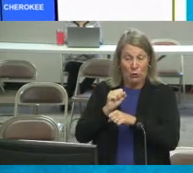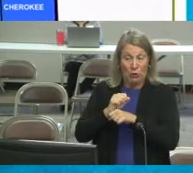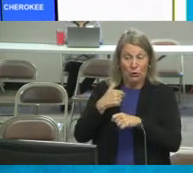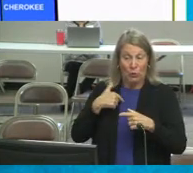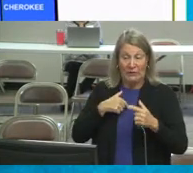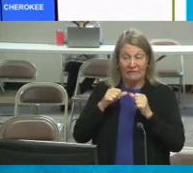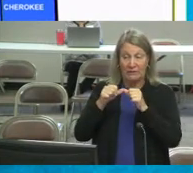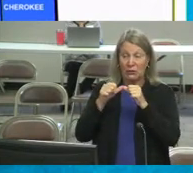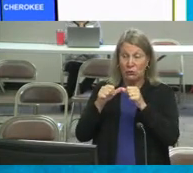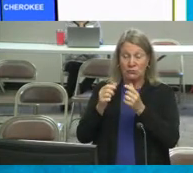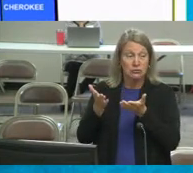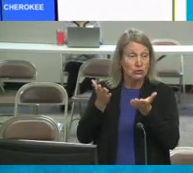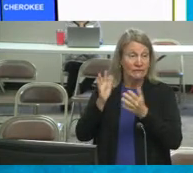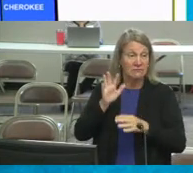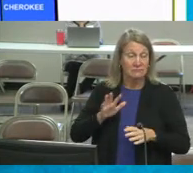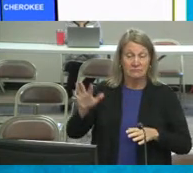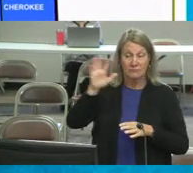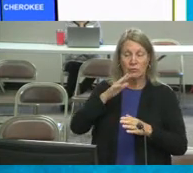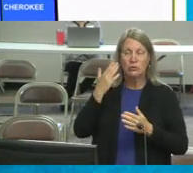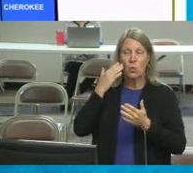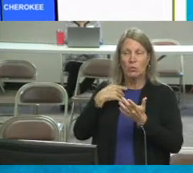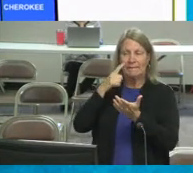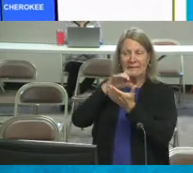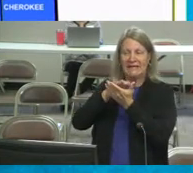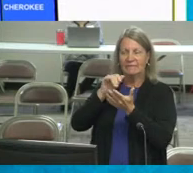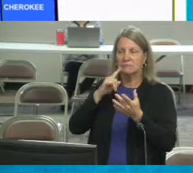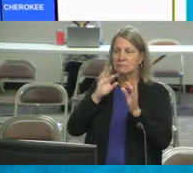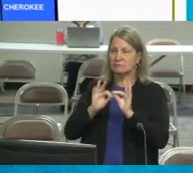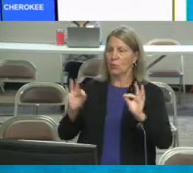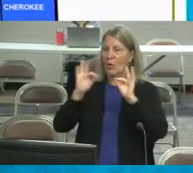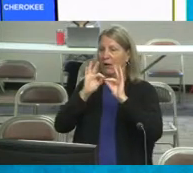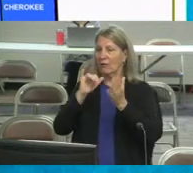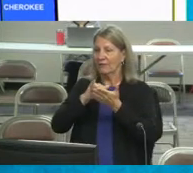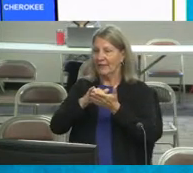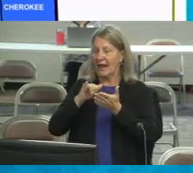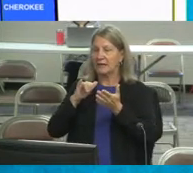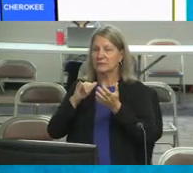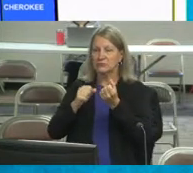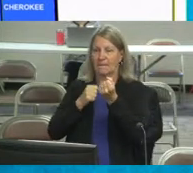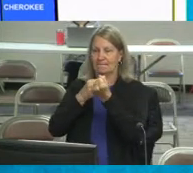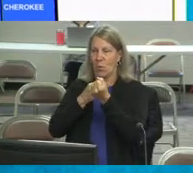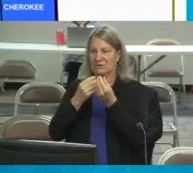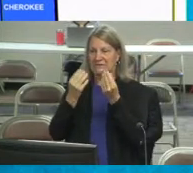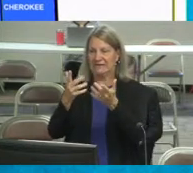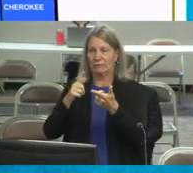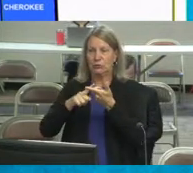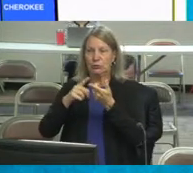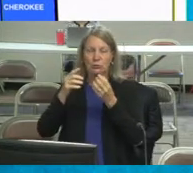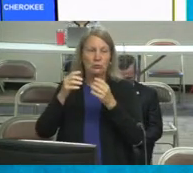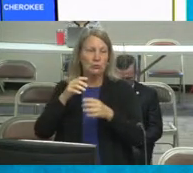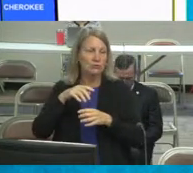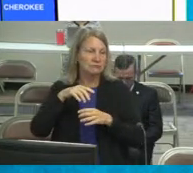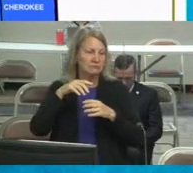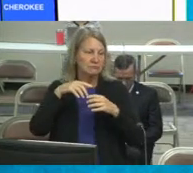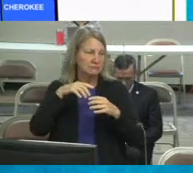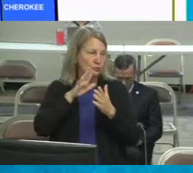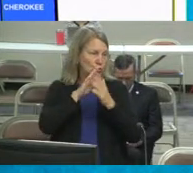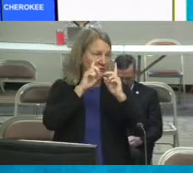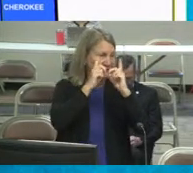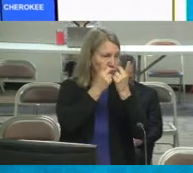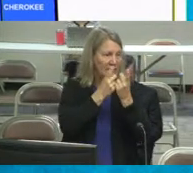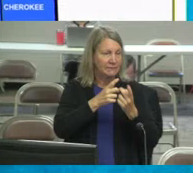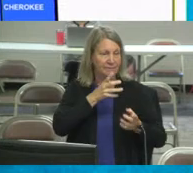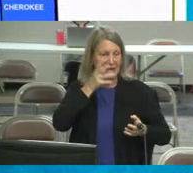today so it's exciting work that we continue to do and we believe that it's critical to